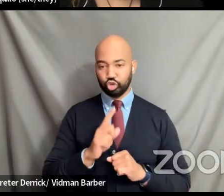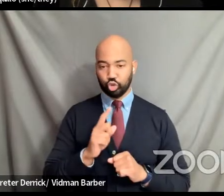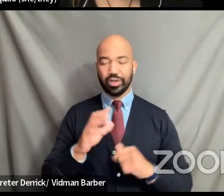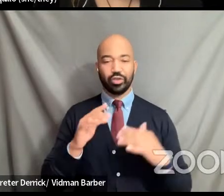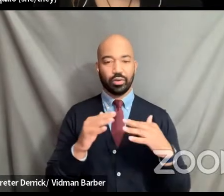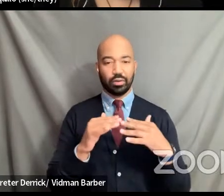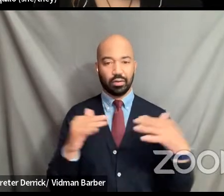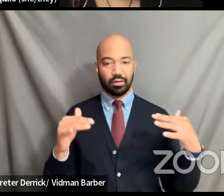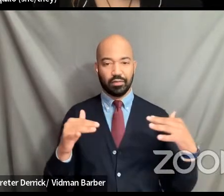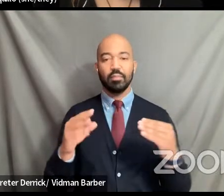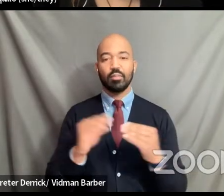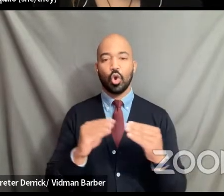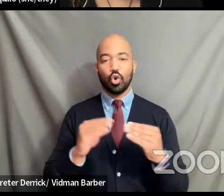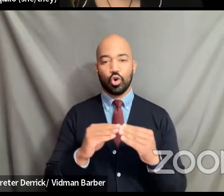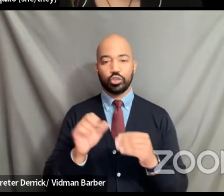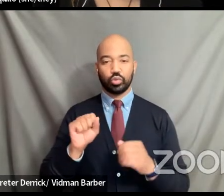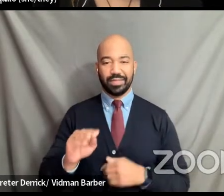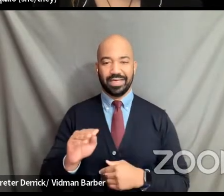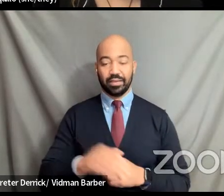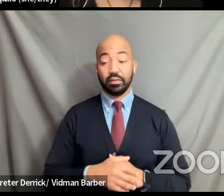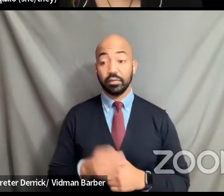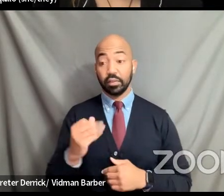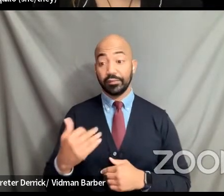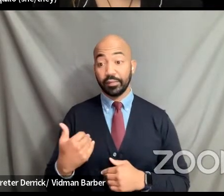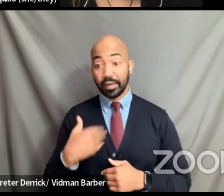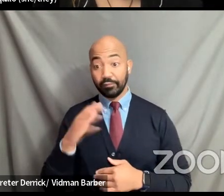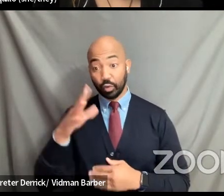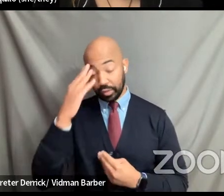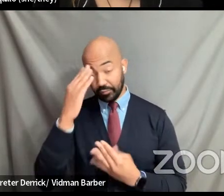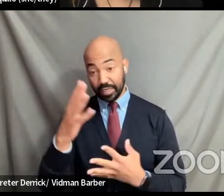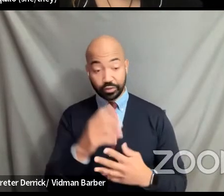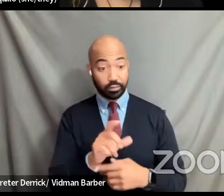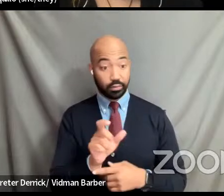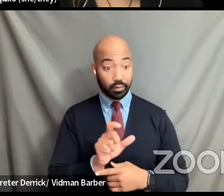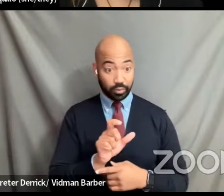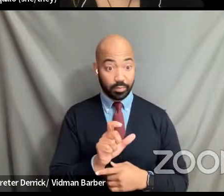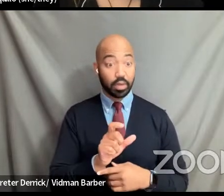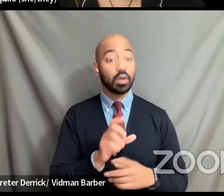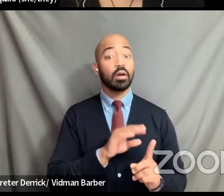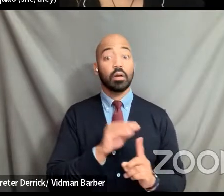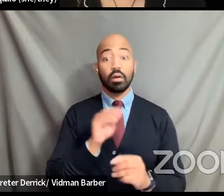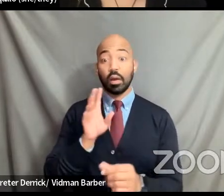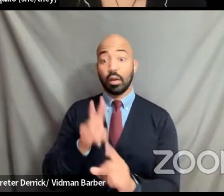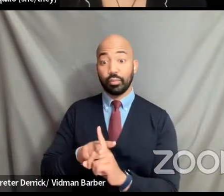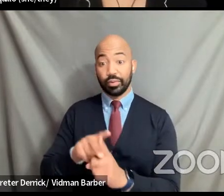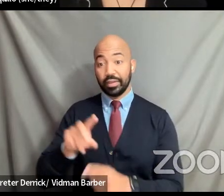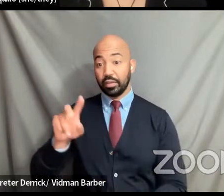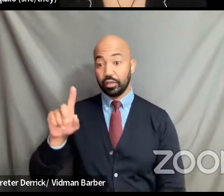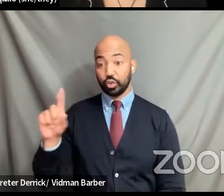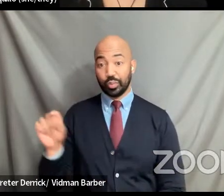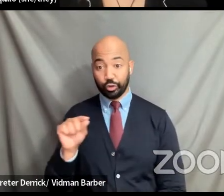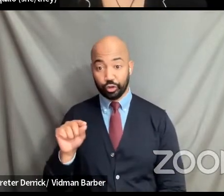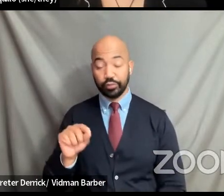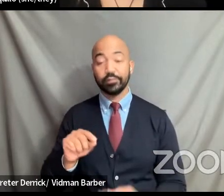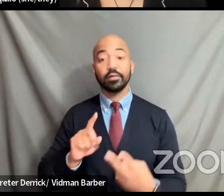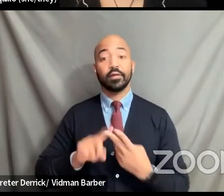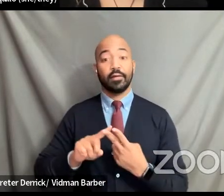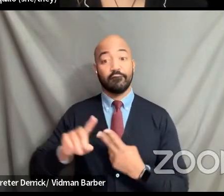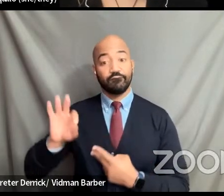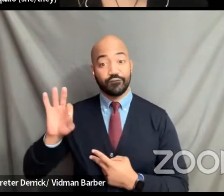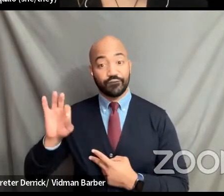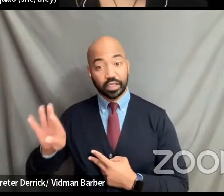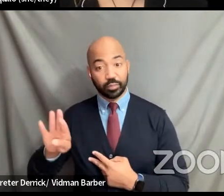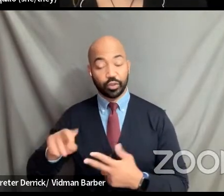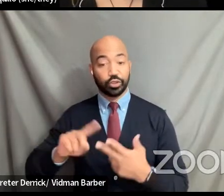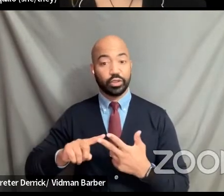media following. So when you're putting information on Instagram, make sure that you're also putting on Twitter, make sure that you're putting on Facebook. And if it's